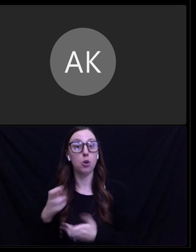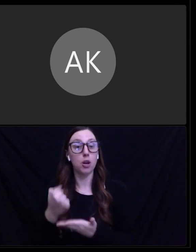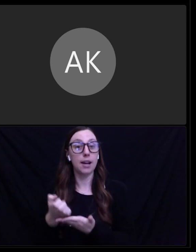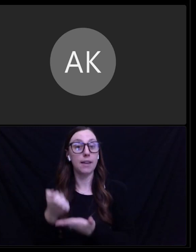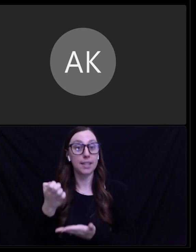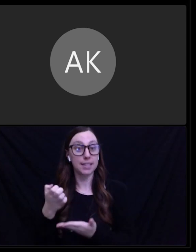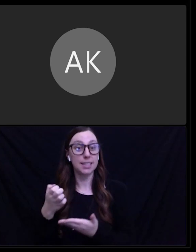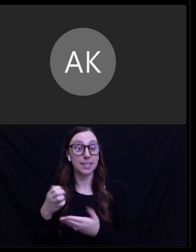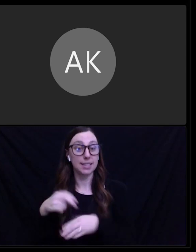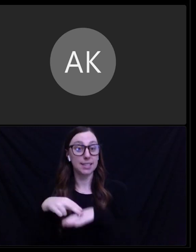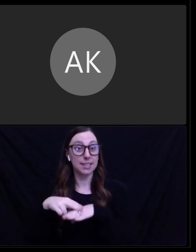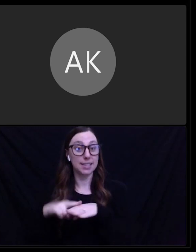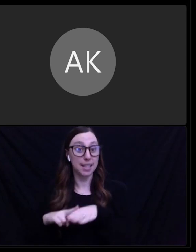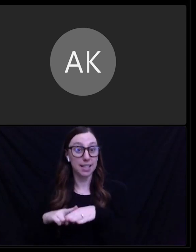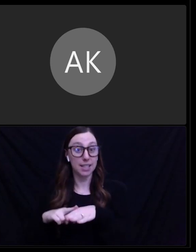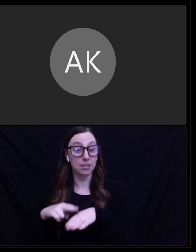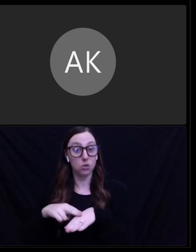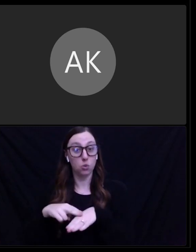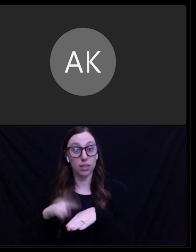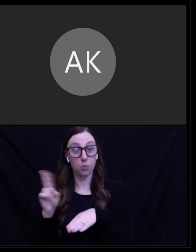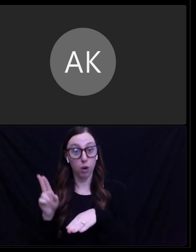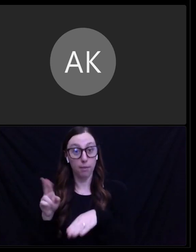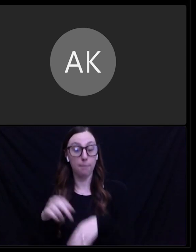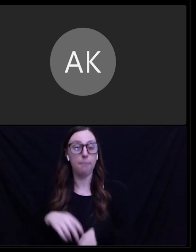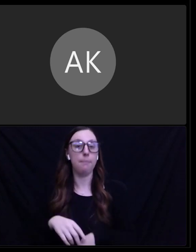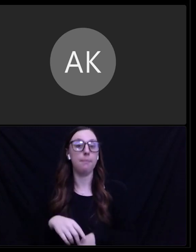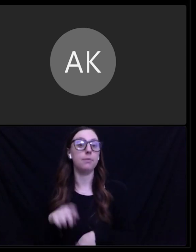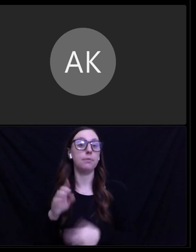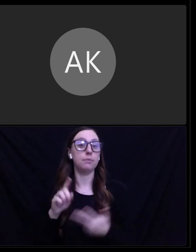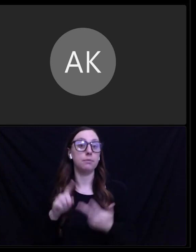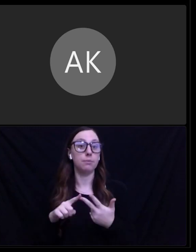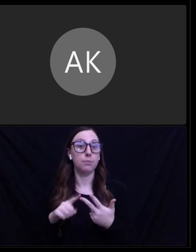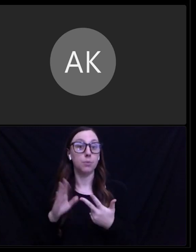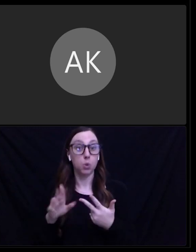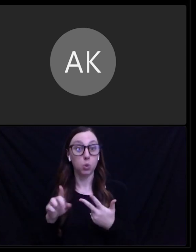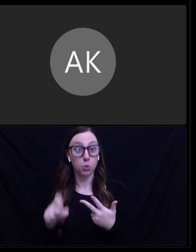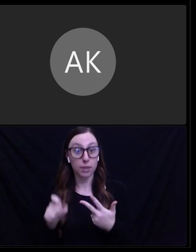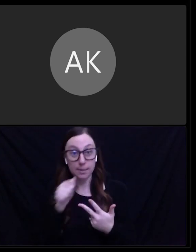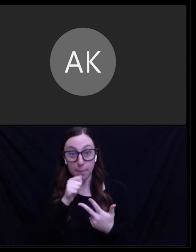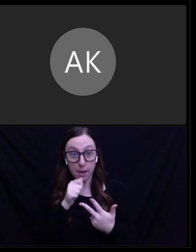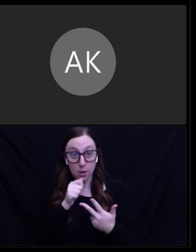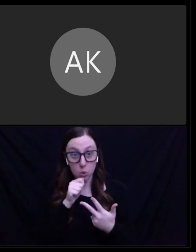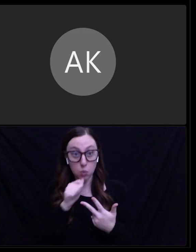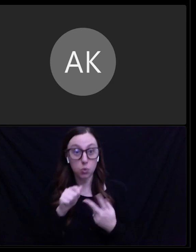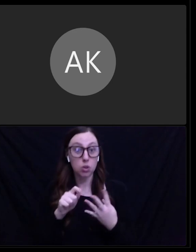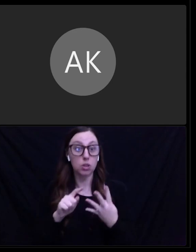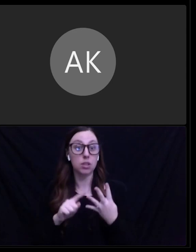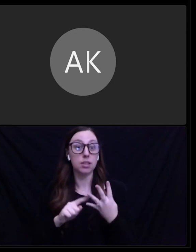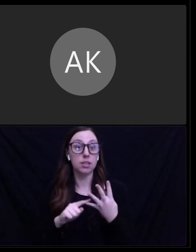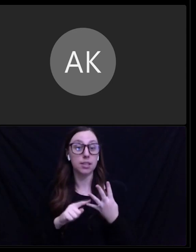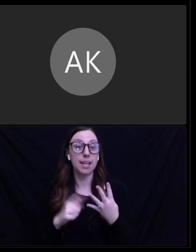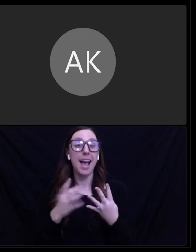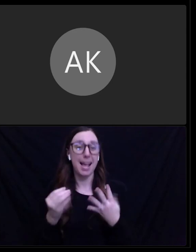would need passwords, and you would need significant amounts of time. So